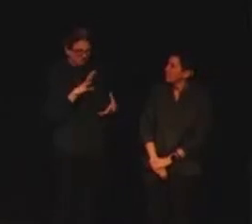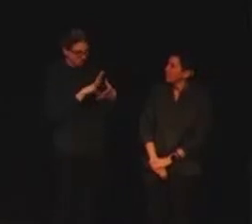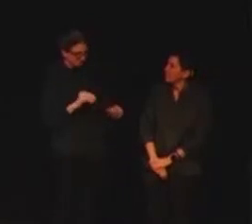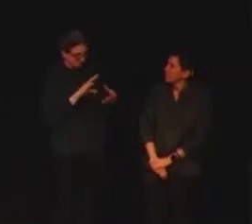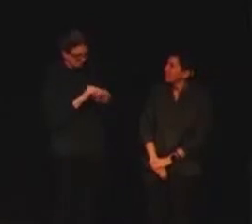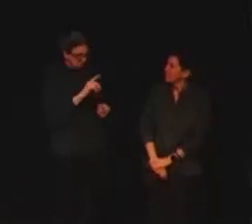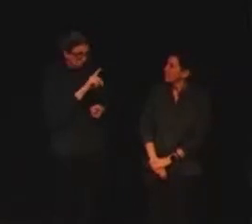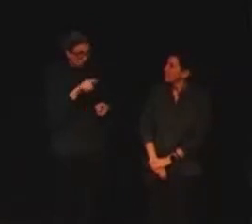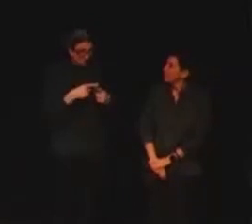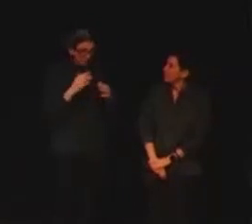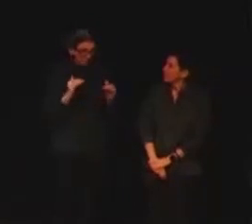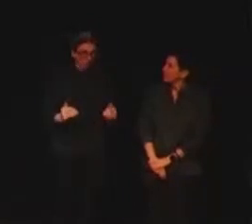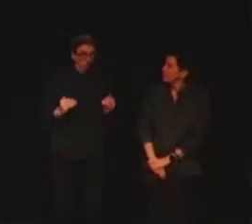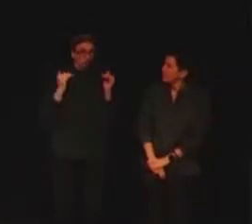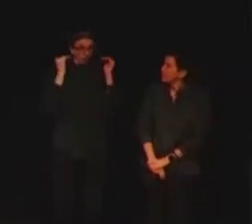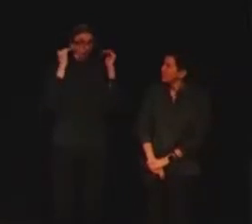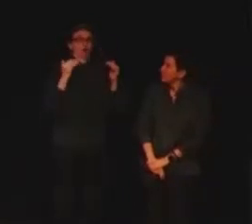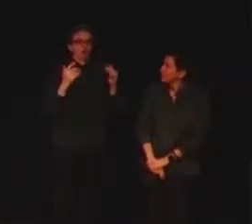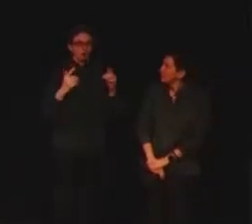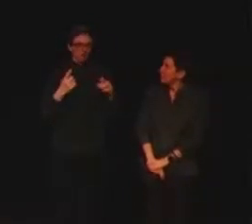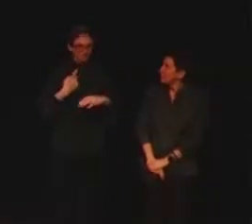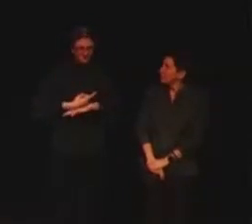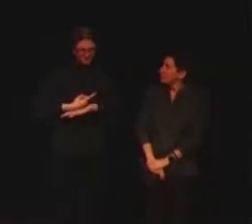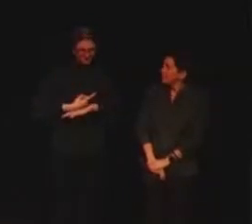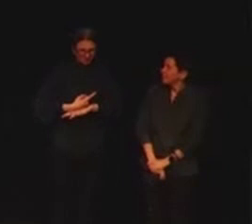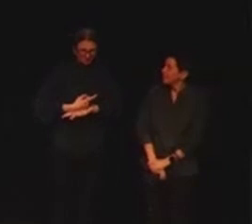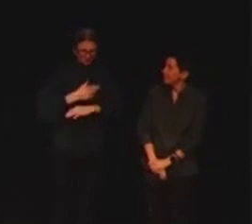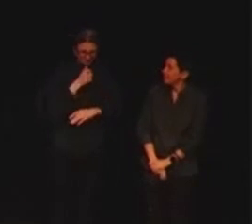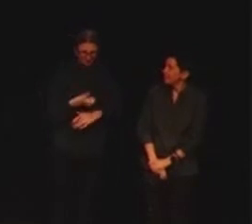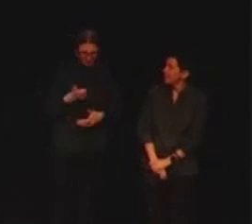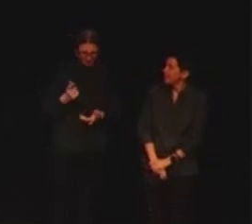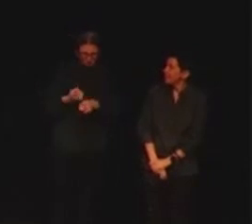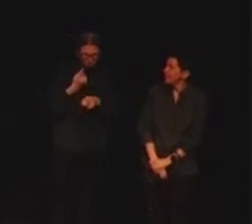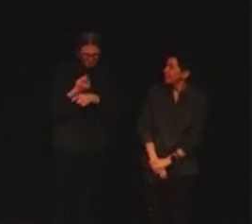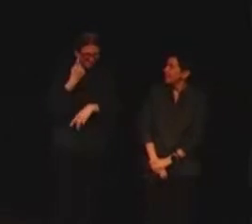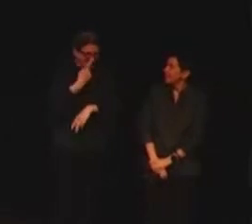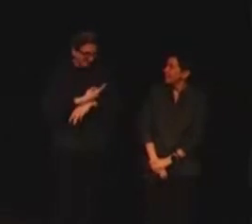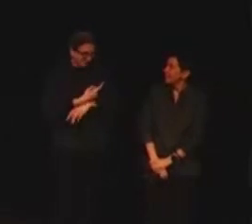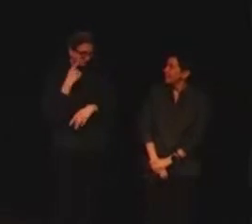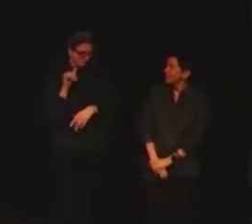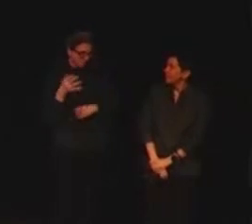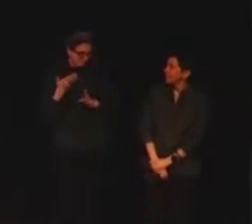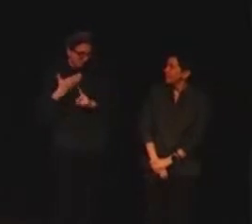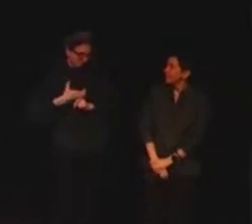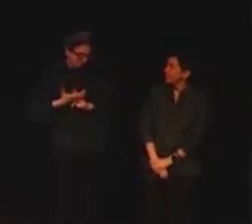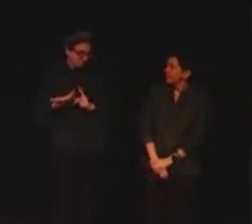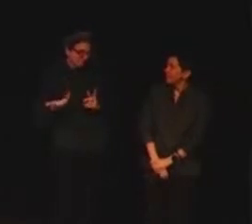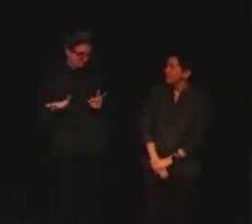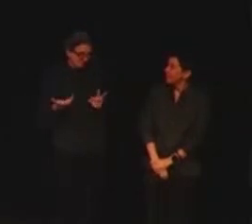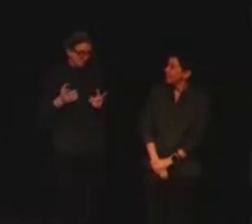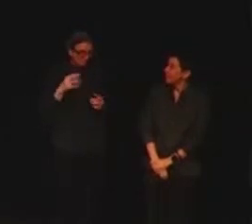an amplified day. It's just kind of a regular day. And those thoughts of like,